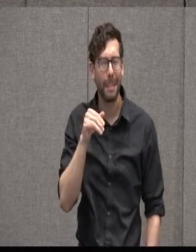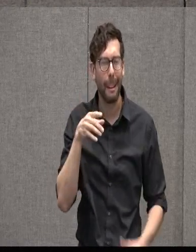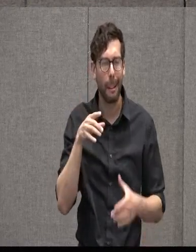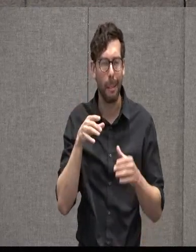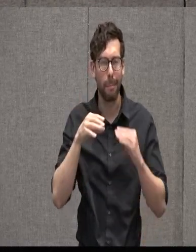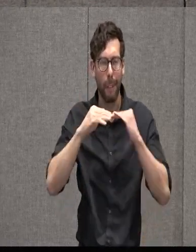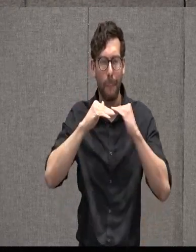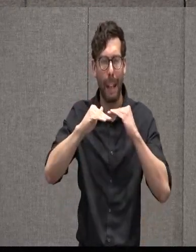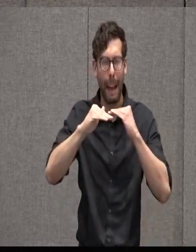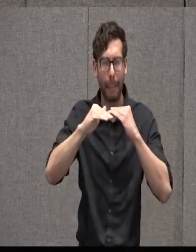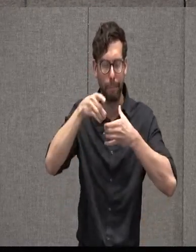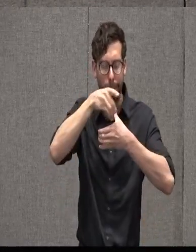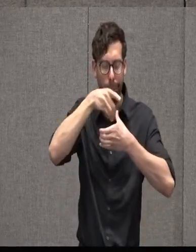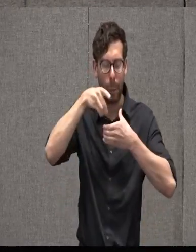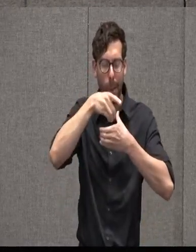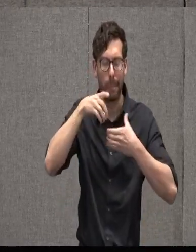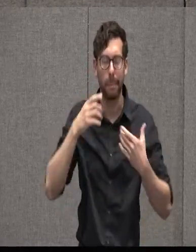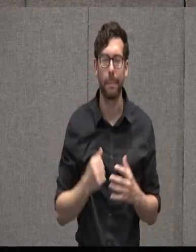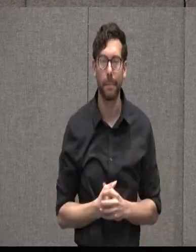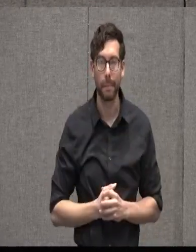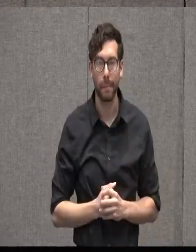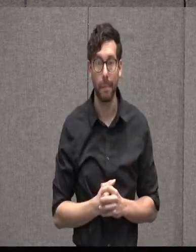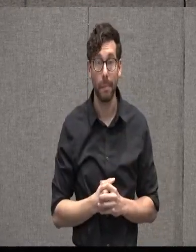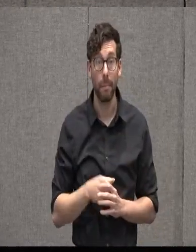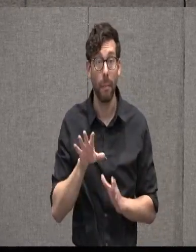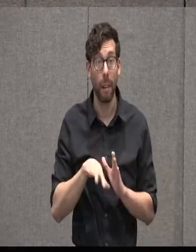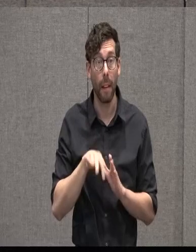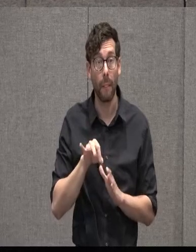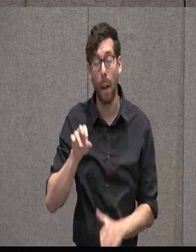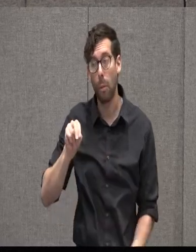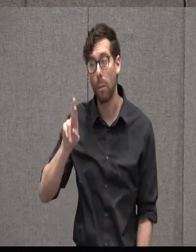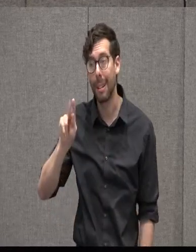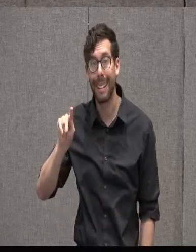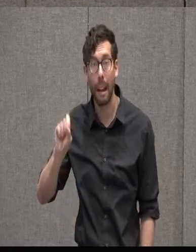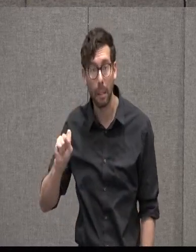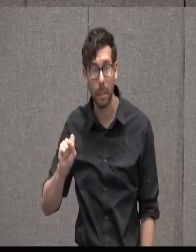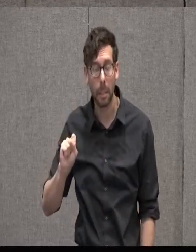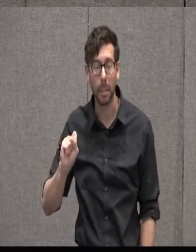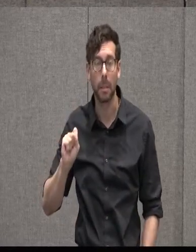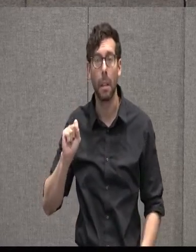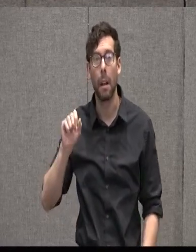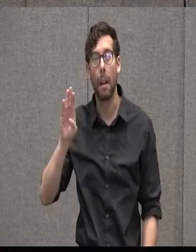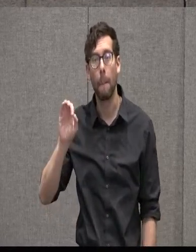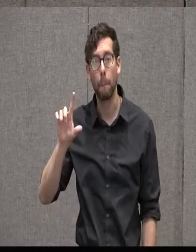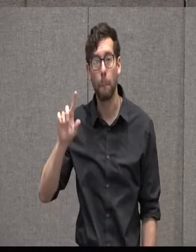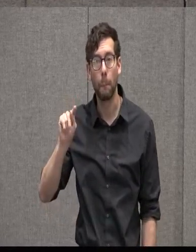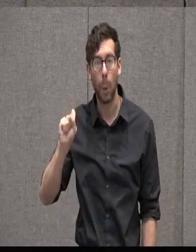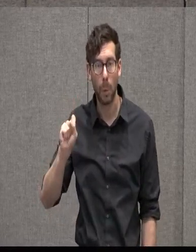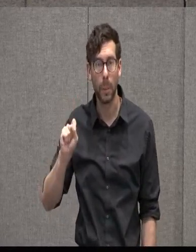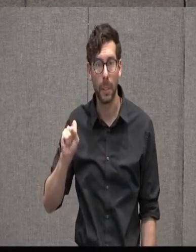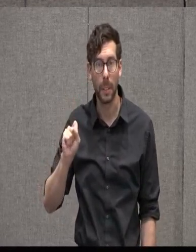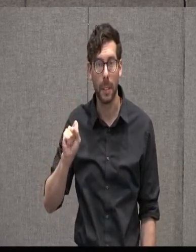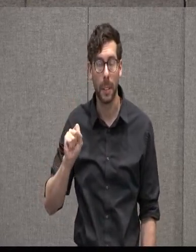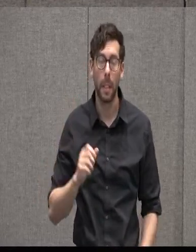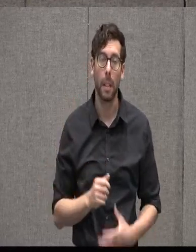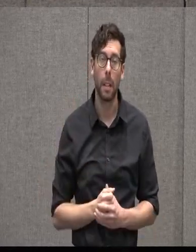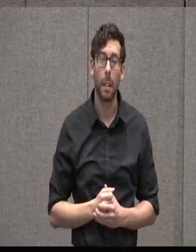washer. And a washer looks like a flat donut. I also